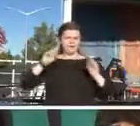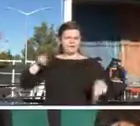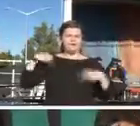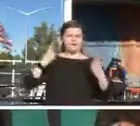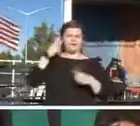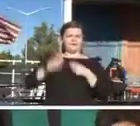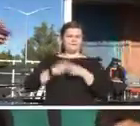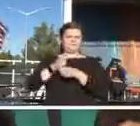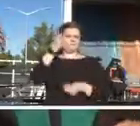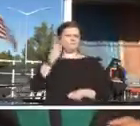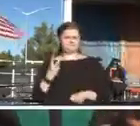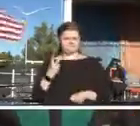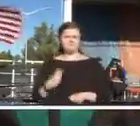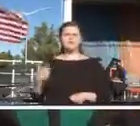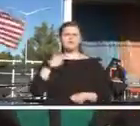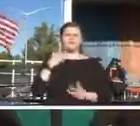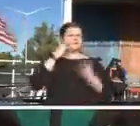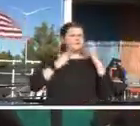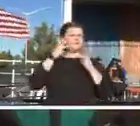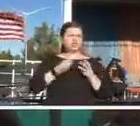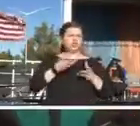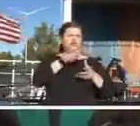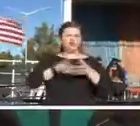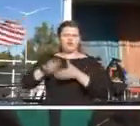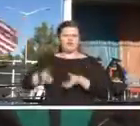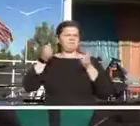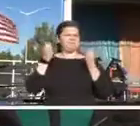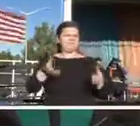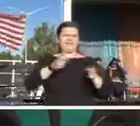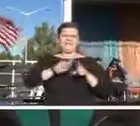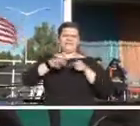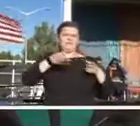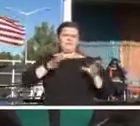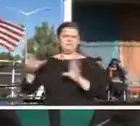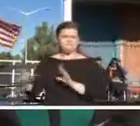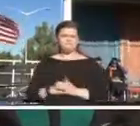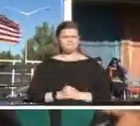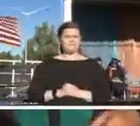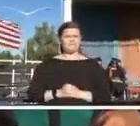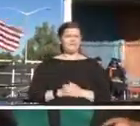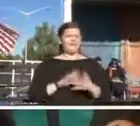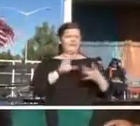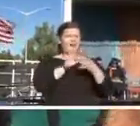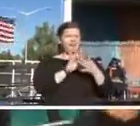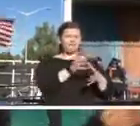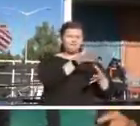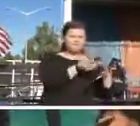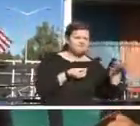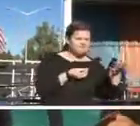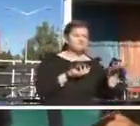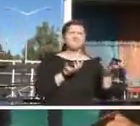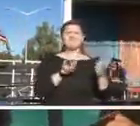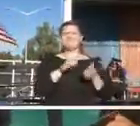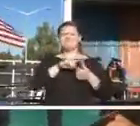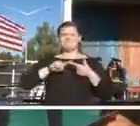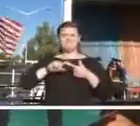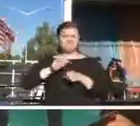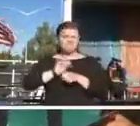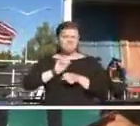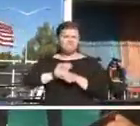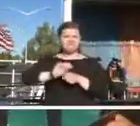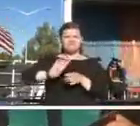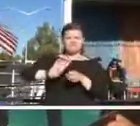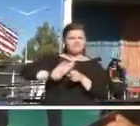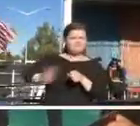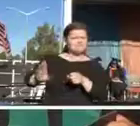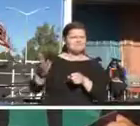we've experienced loss on so many levels. The loss of connection, the loss of employment, the loss